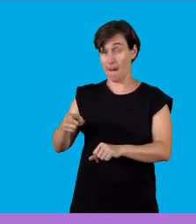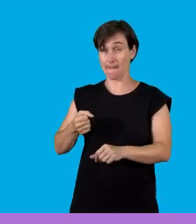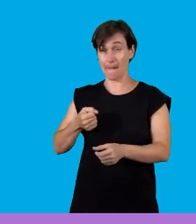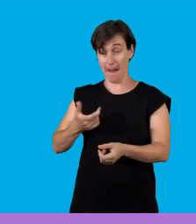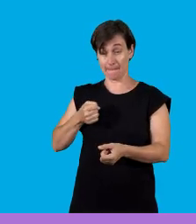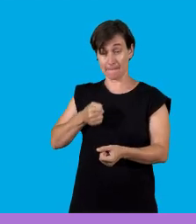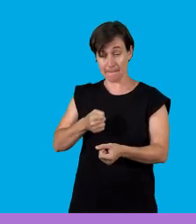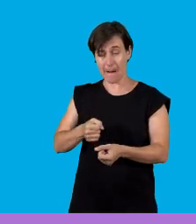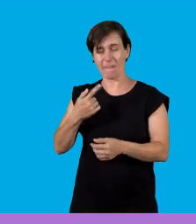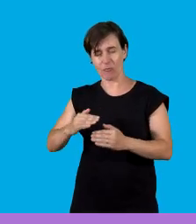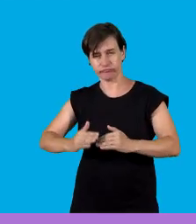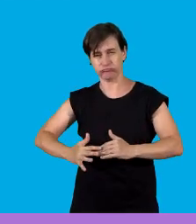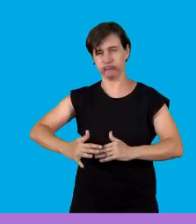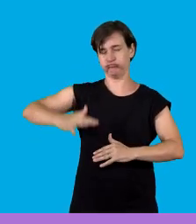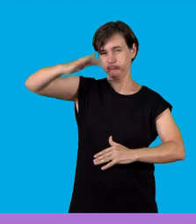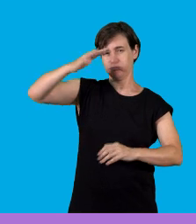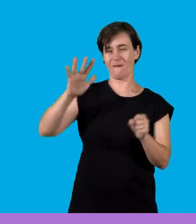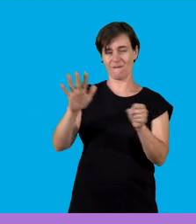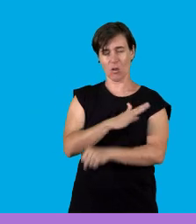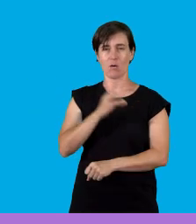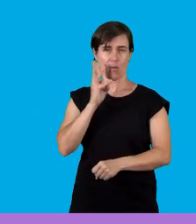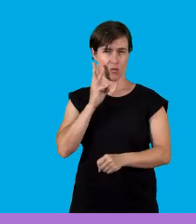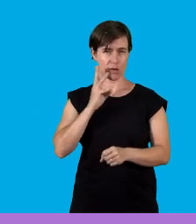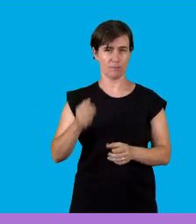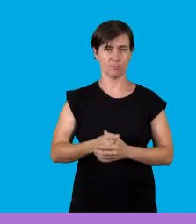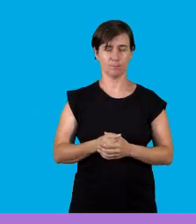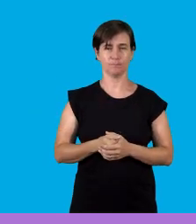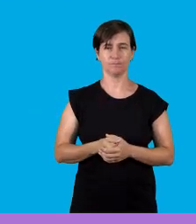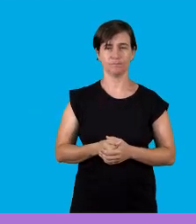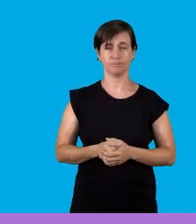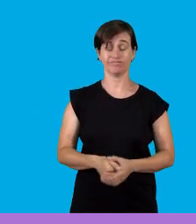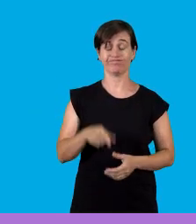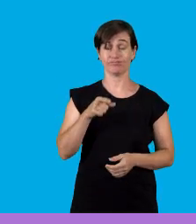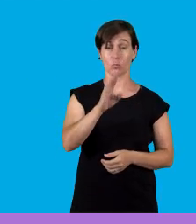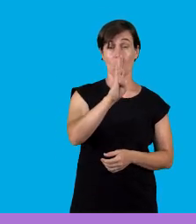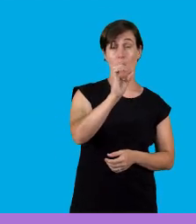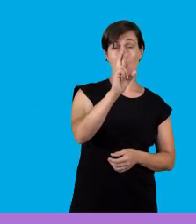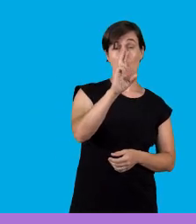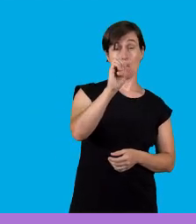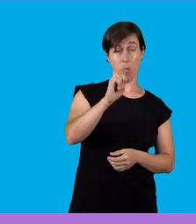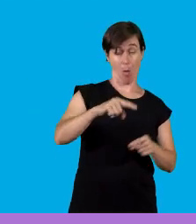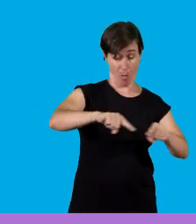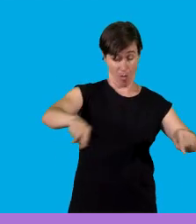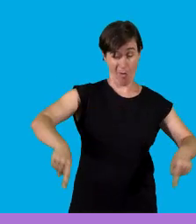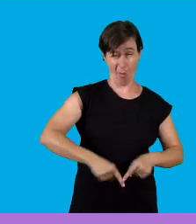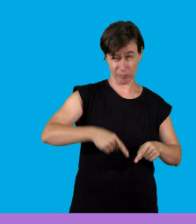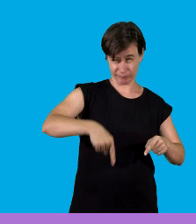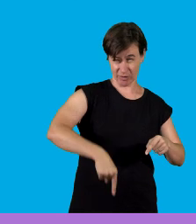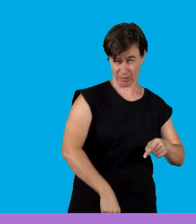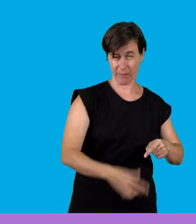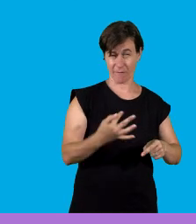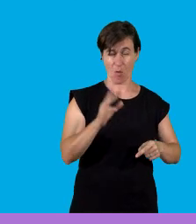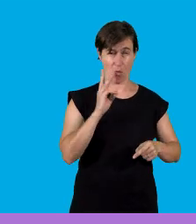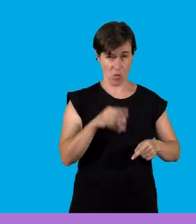to fill this tank. Guys, please take time, understand what the question is all about, right? So there's a borehole, it has a volume of